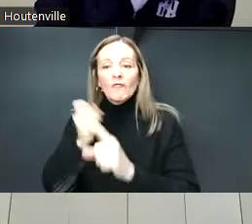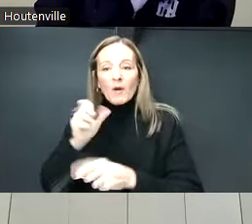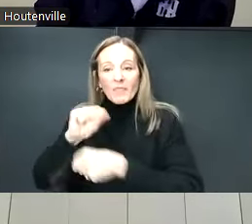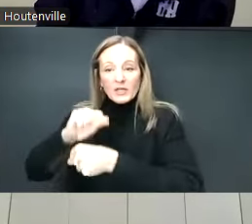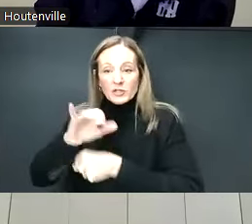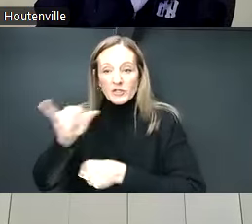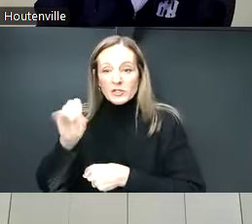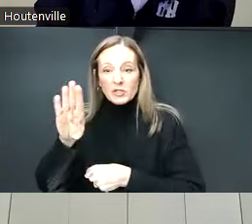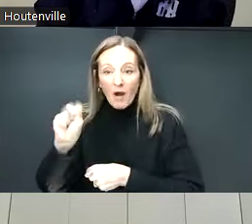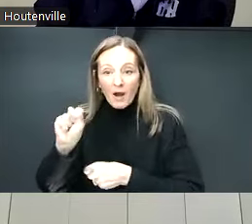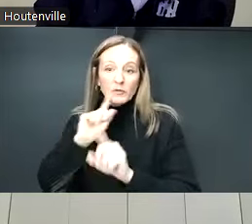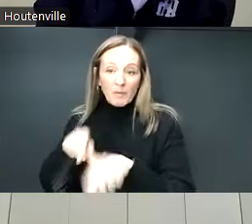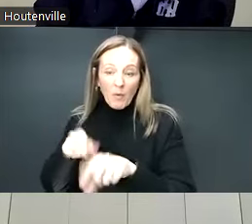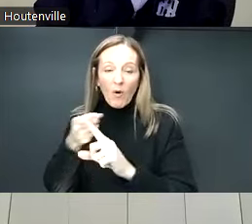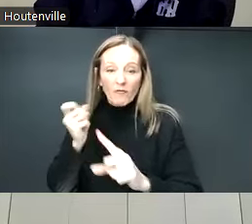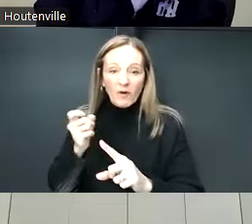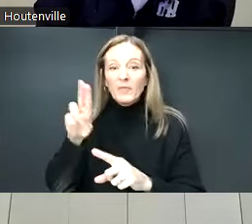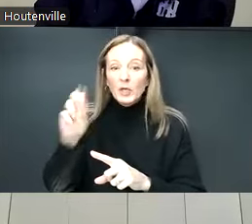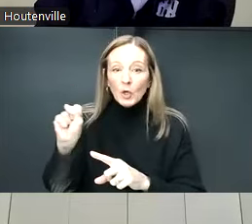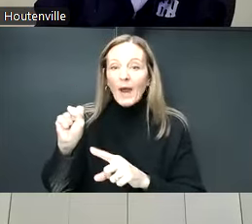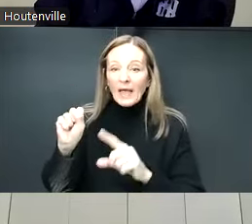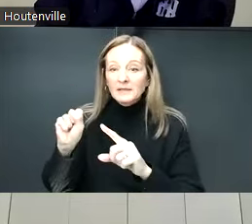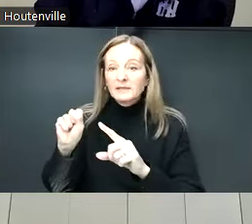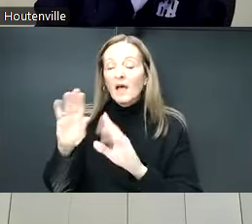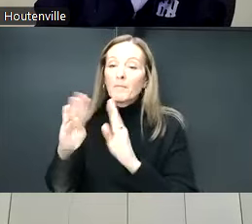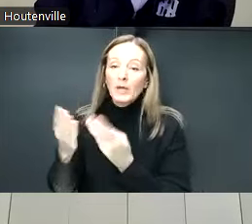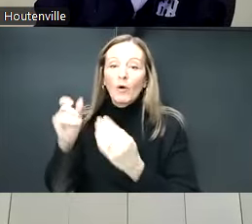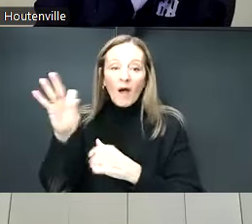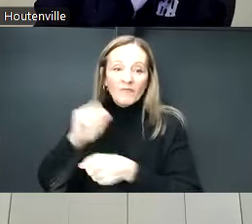U.S. Bureau of Labor Statistics on the first Friday of